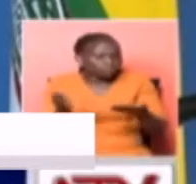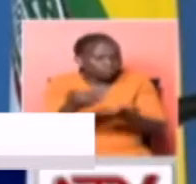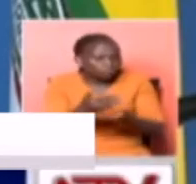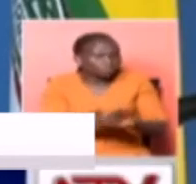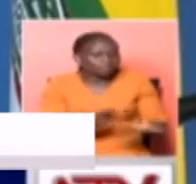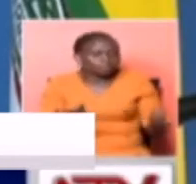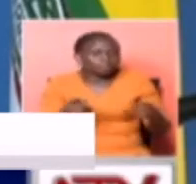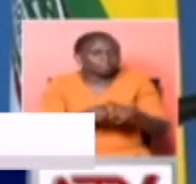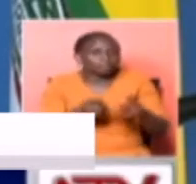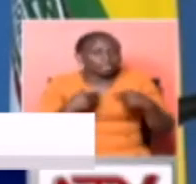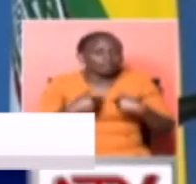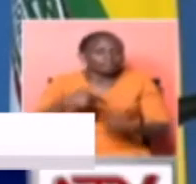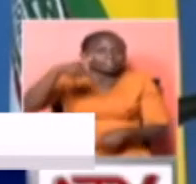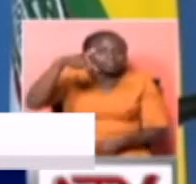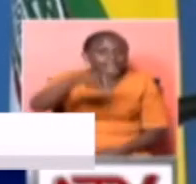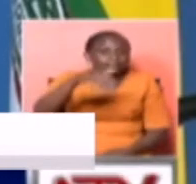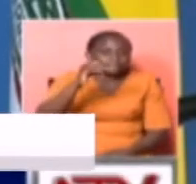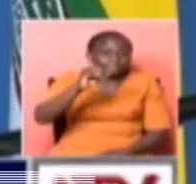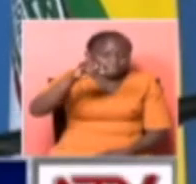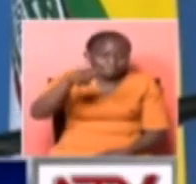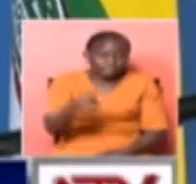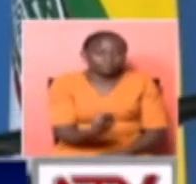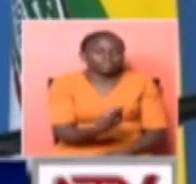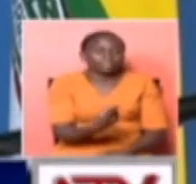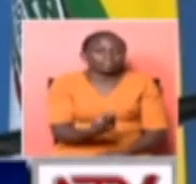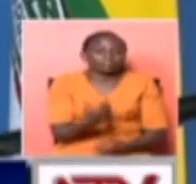And then we have got